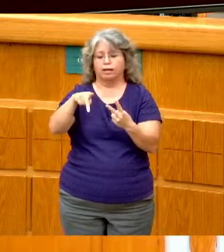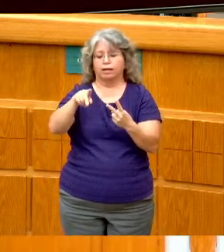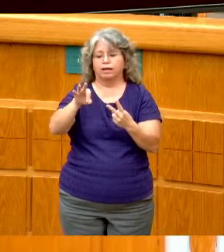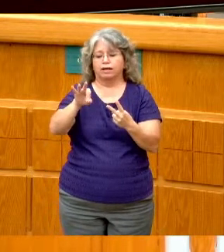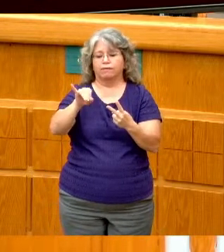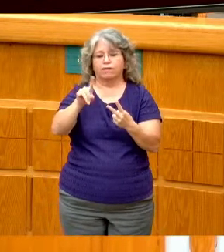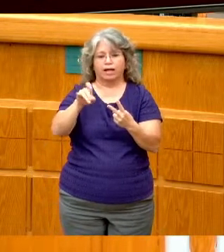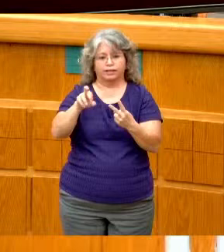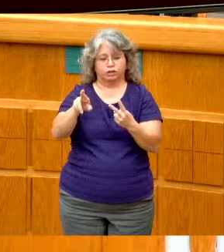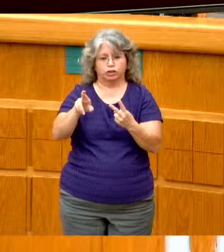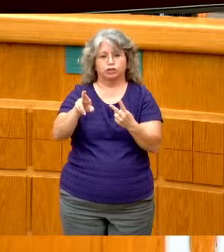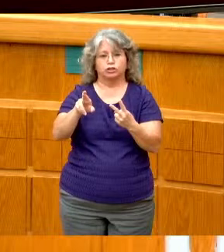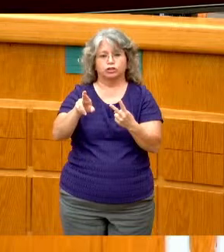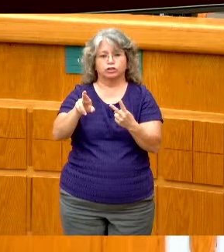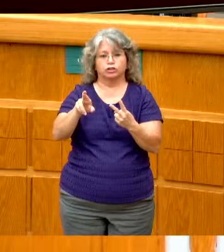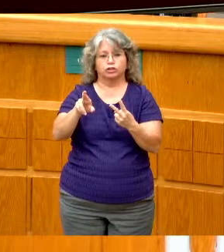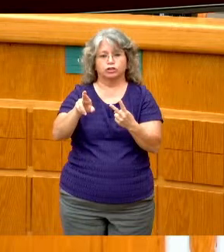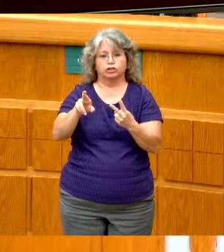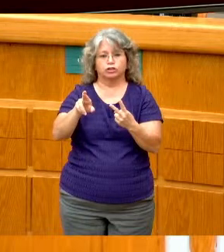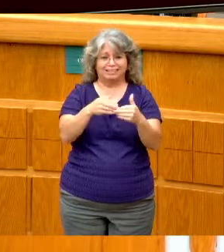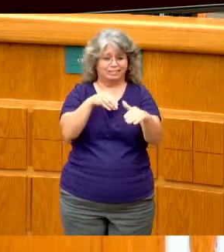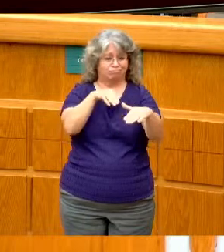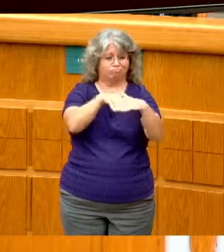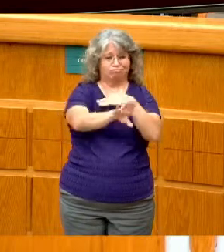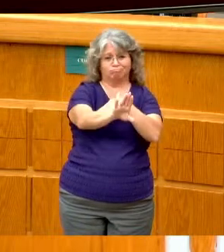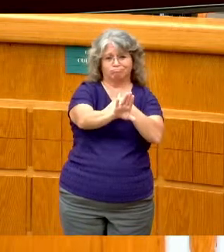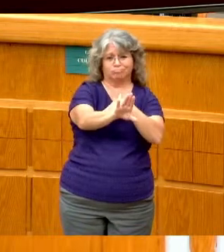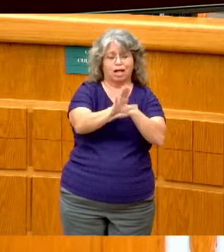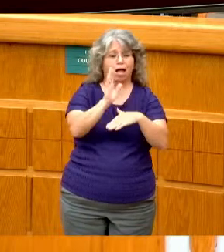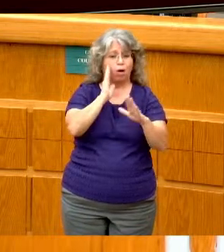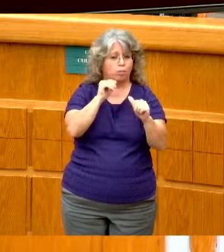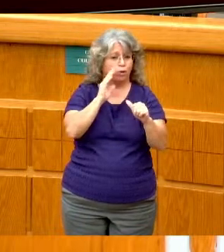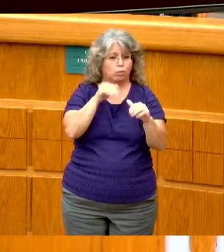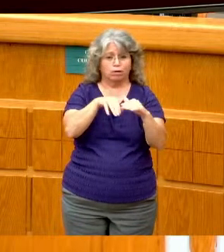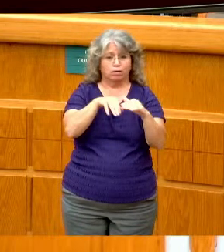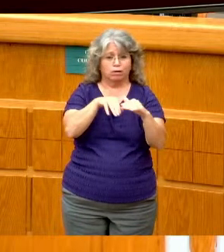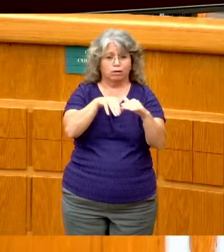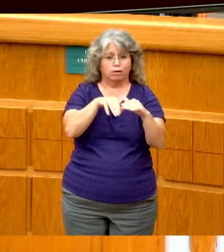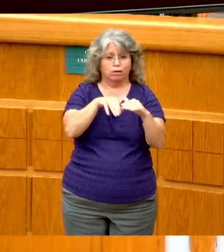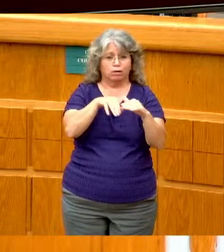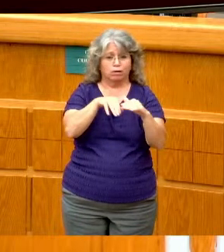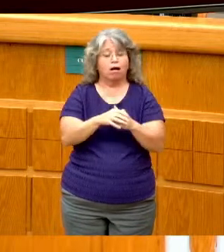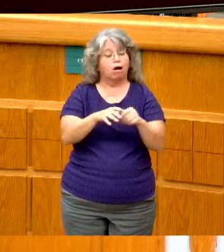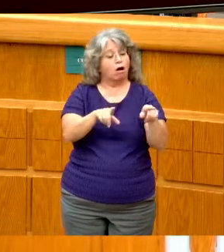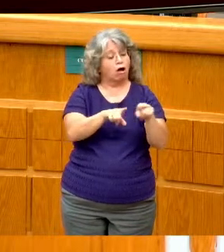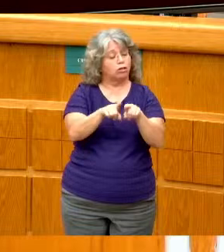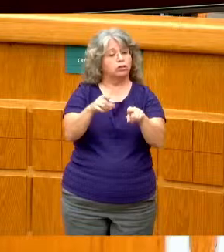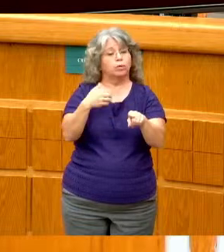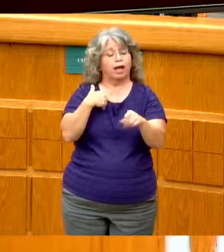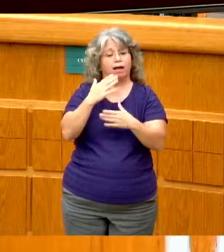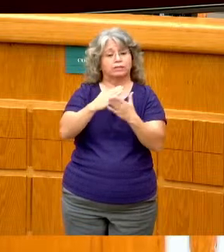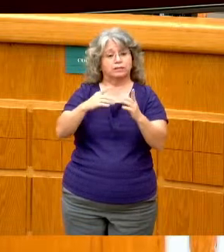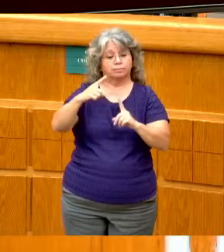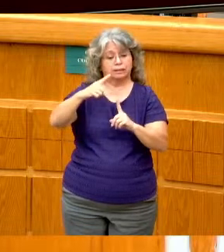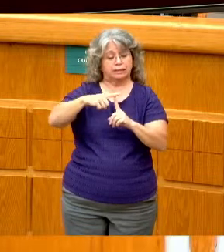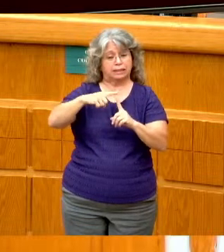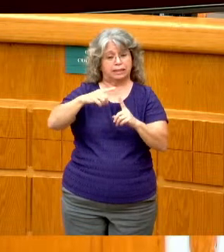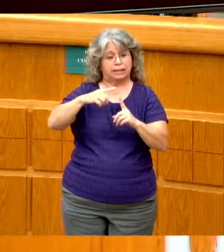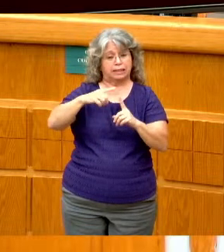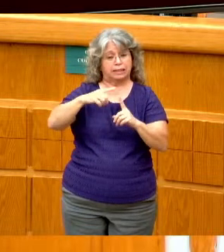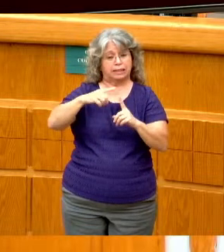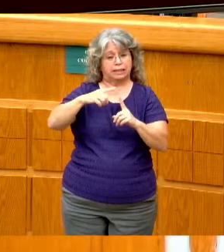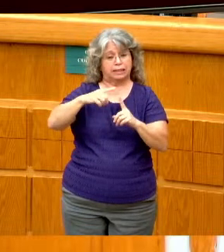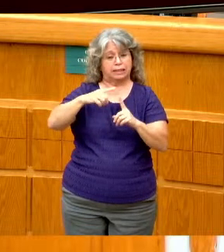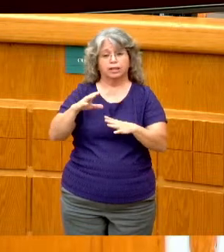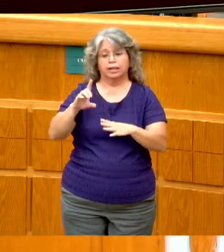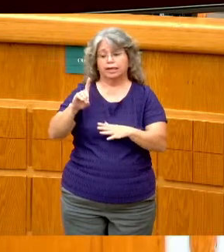convenient, so we hope you'll stop by. Also, during the grand opening, we have T-shirts that were donated by David Loeb. Thank you